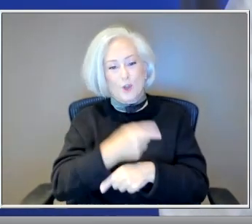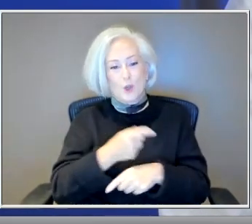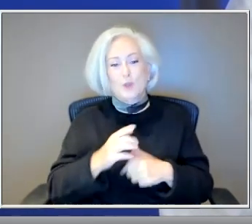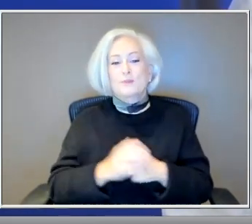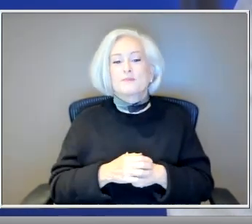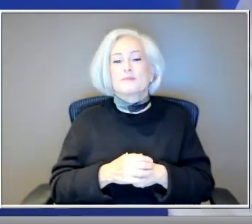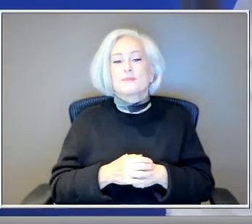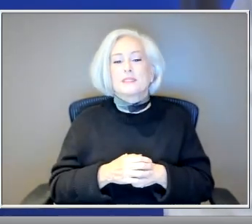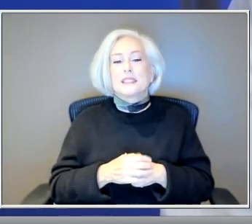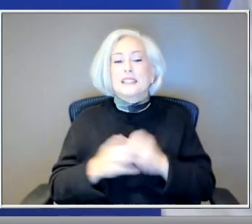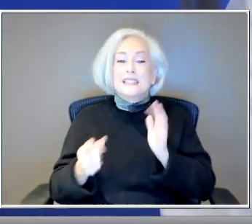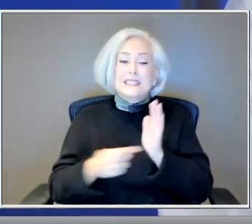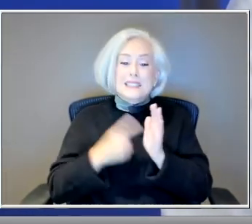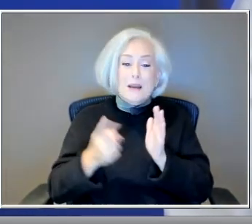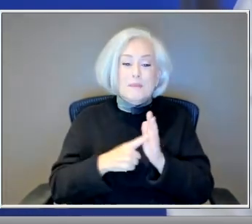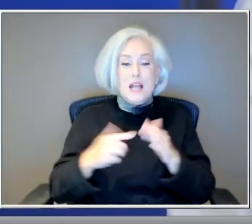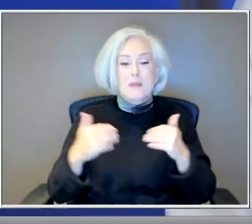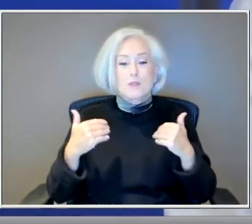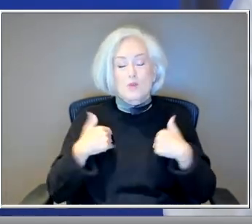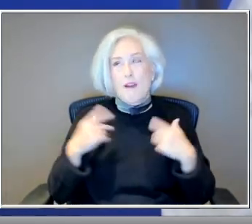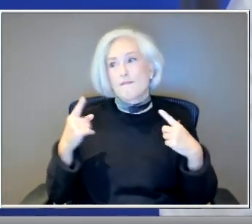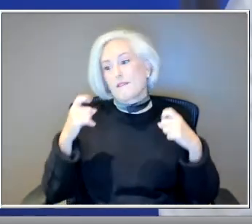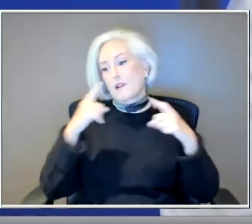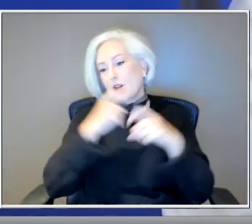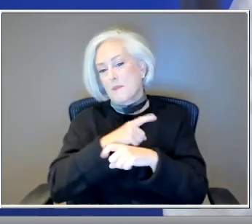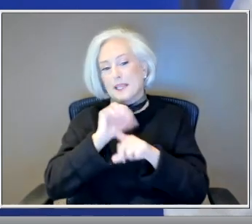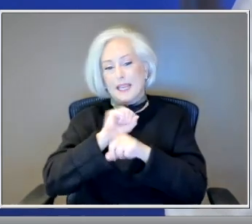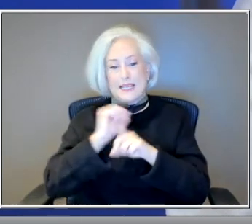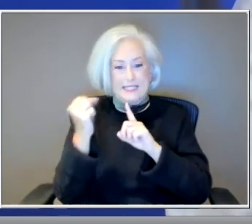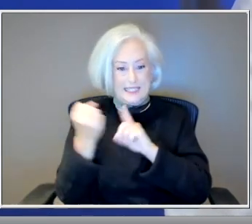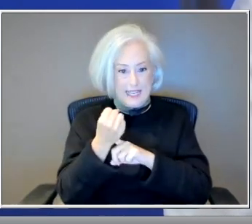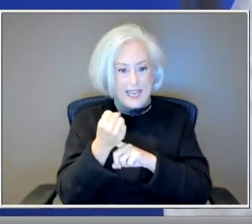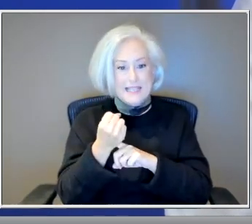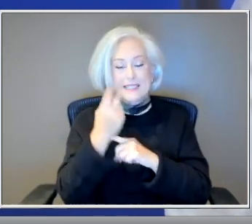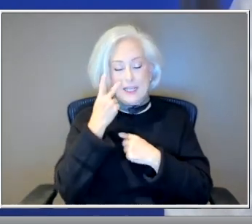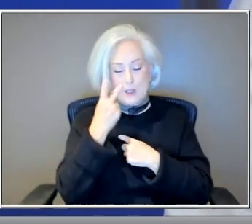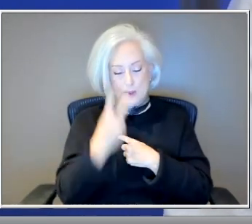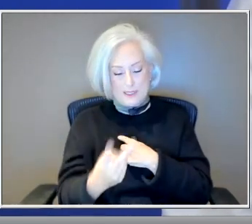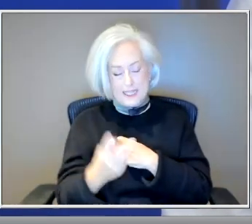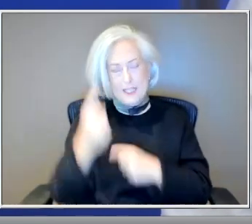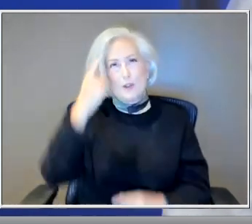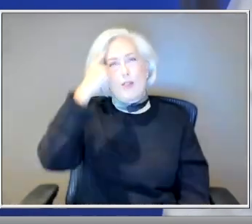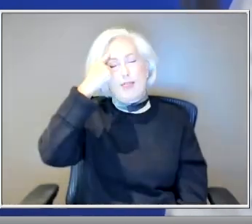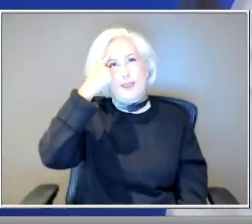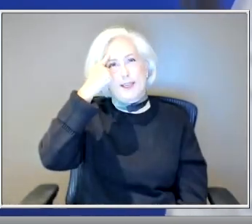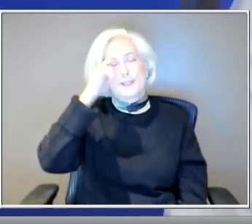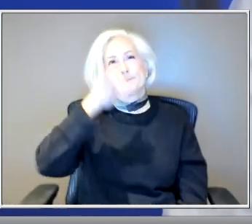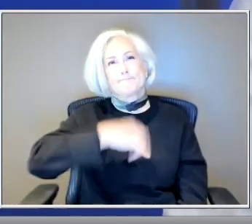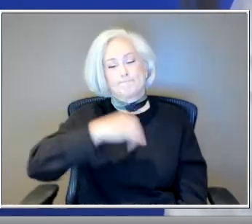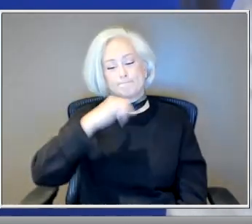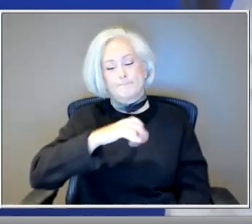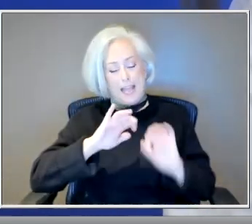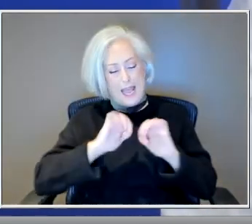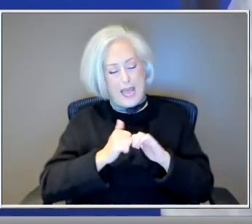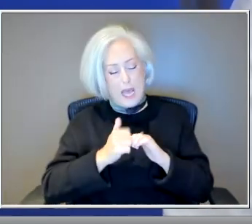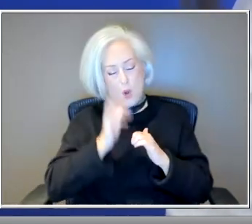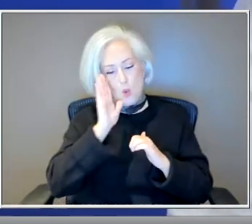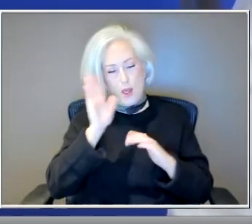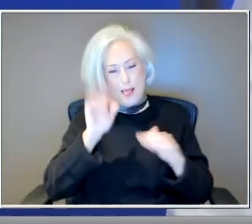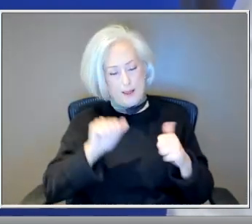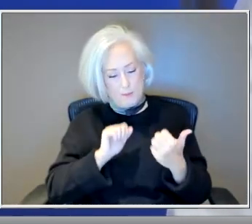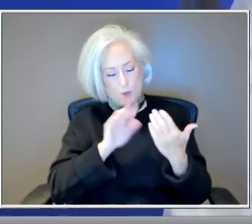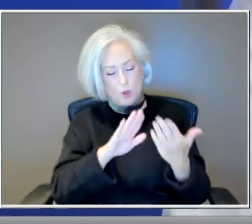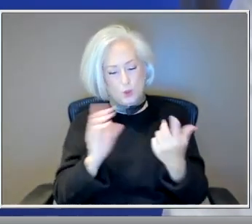these really complex cases that come through, and, you think to yourself, like, how are you going to approach it? What do you do?